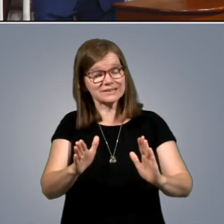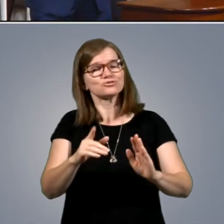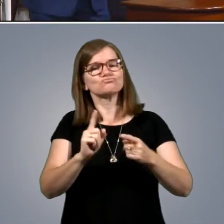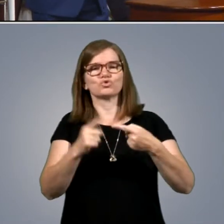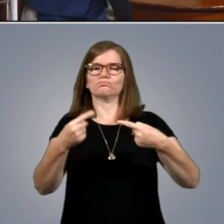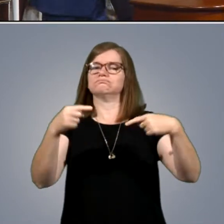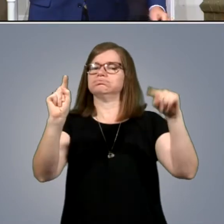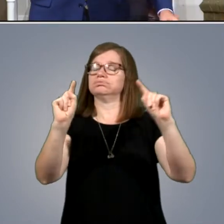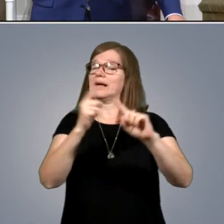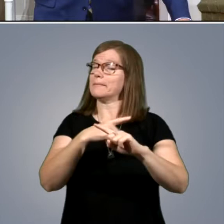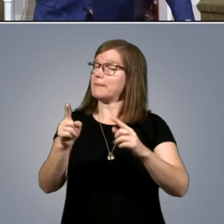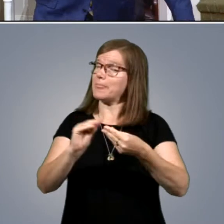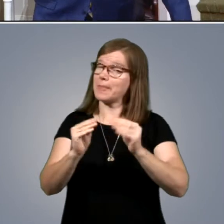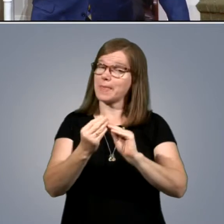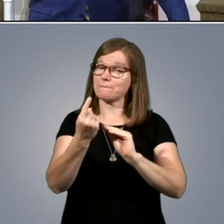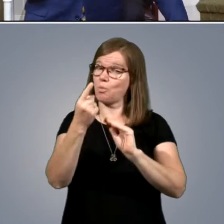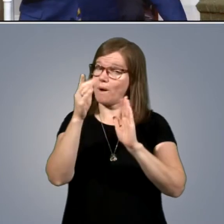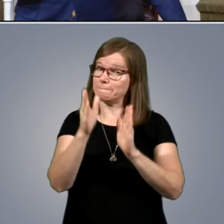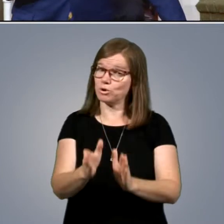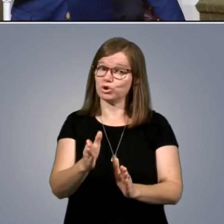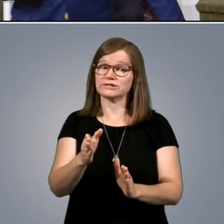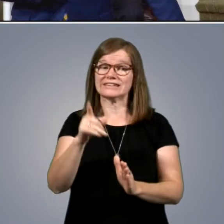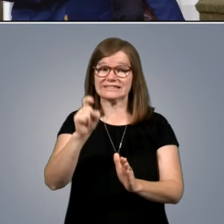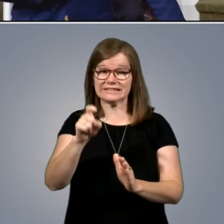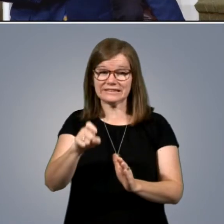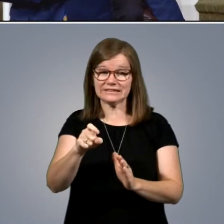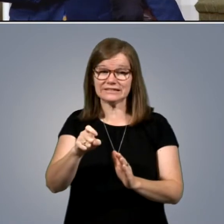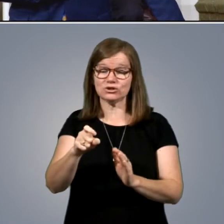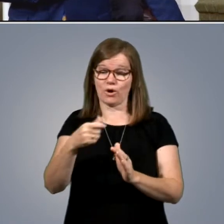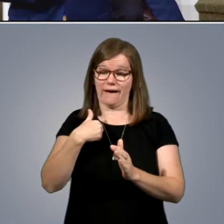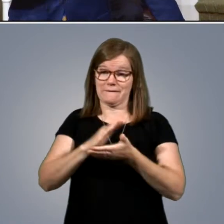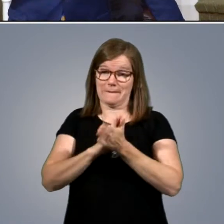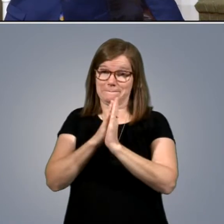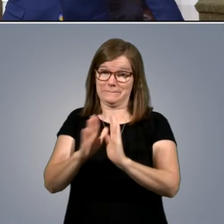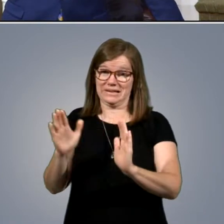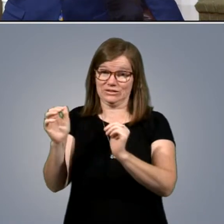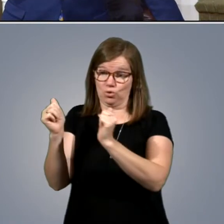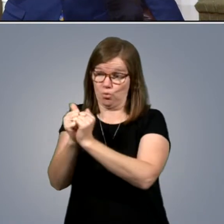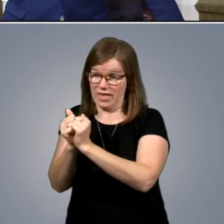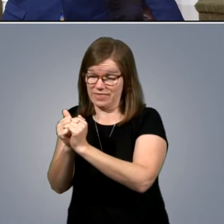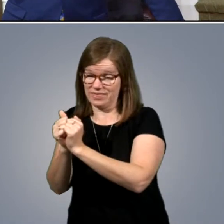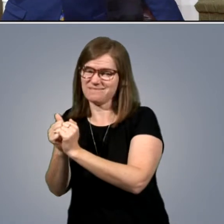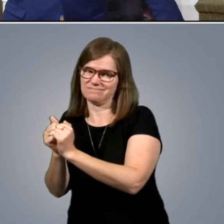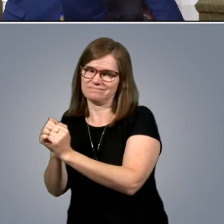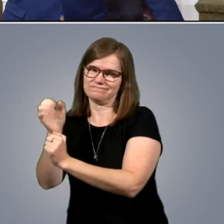But the number one person we need to have peace with is God.